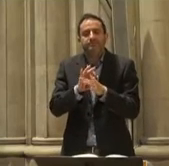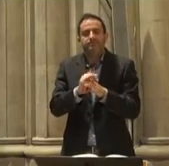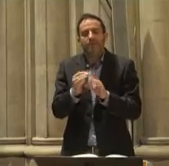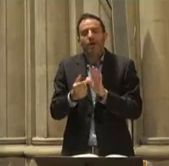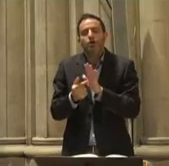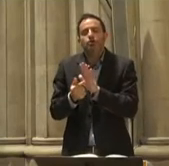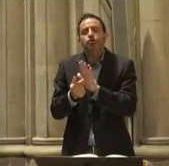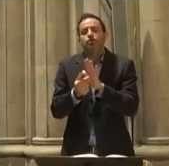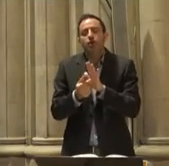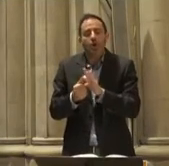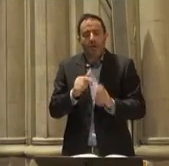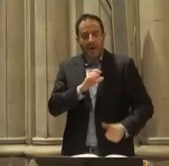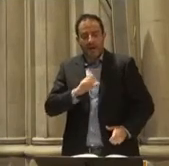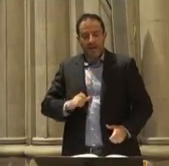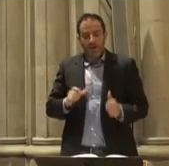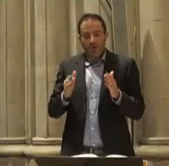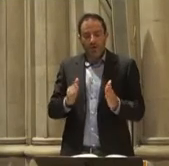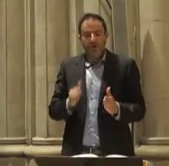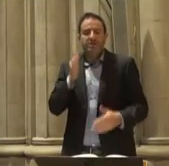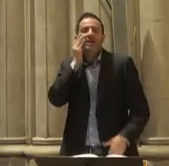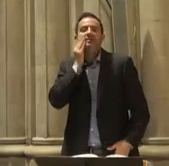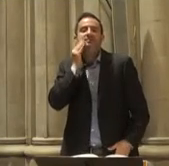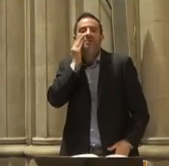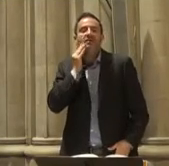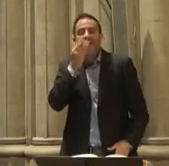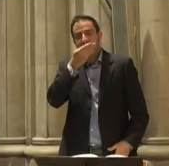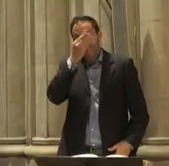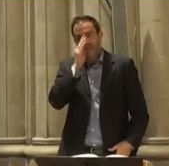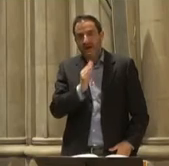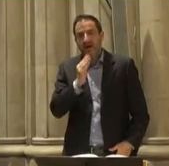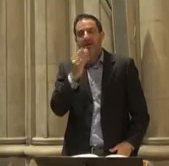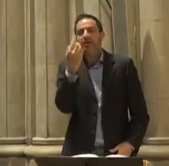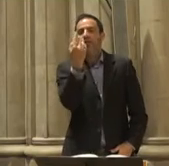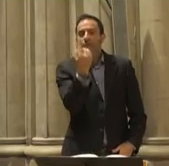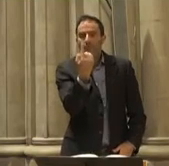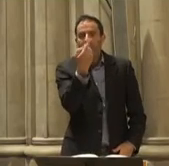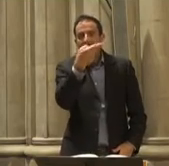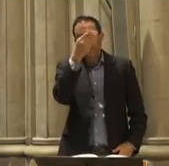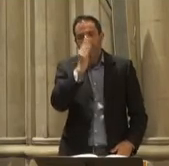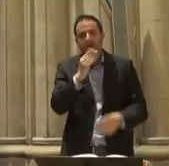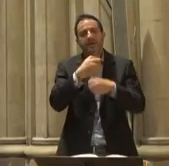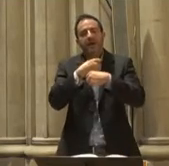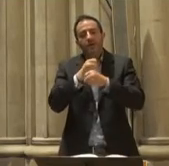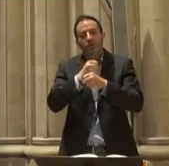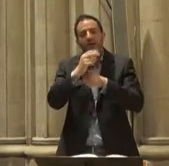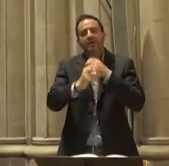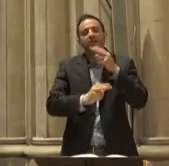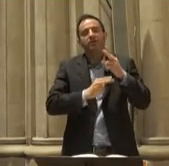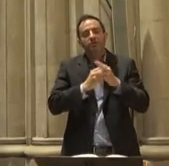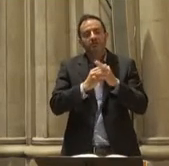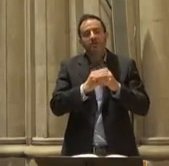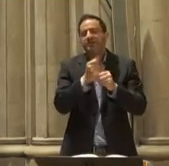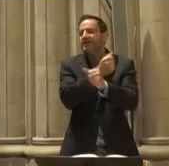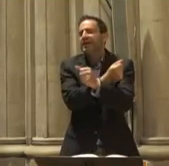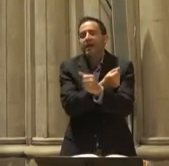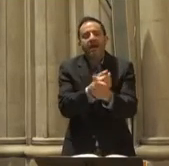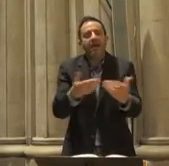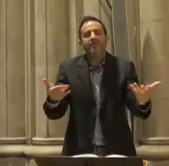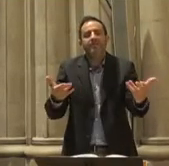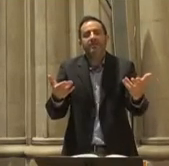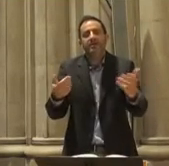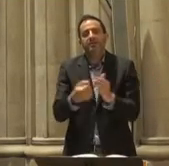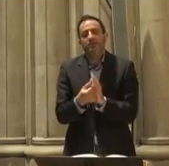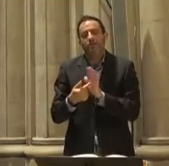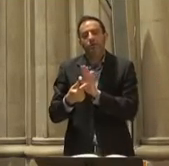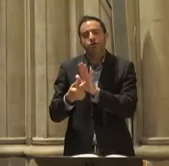Christian experience of God. The one God who created the universe and all that is was